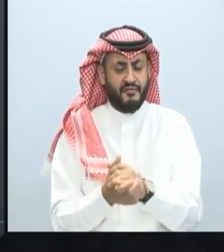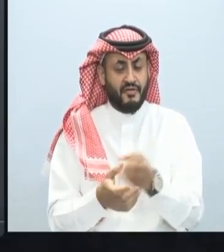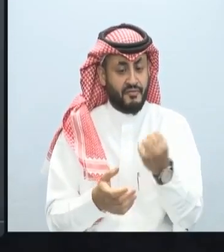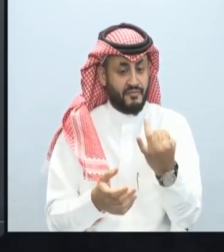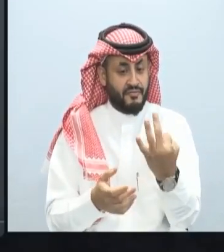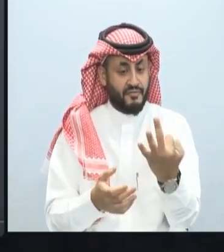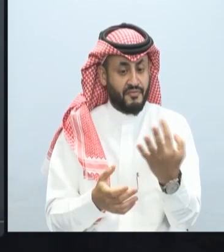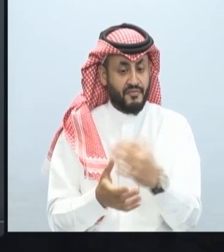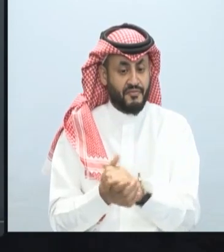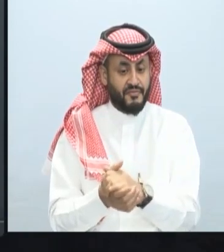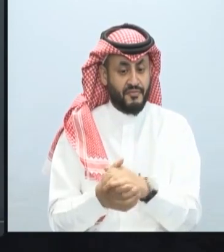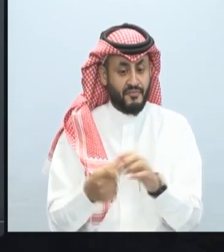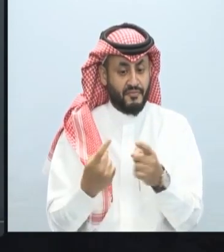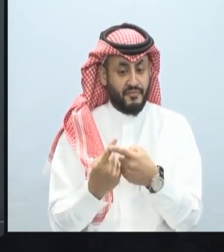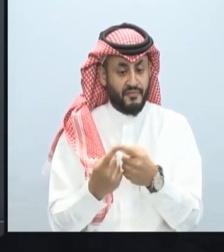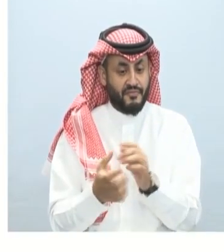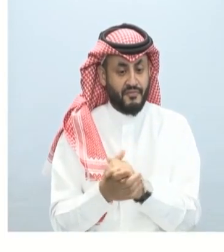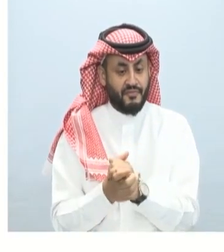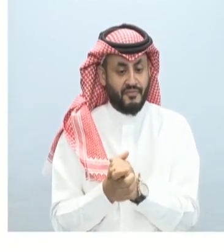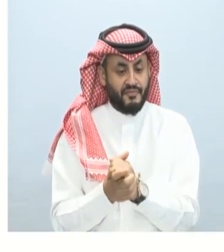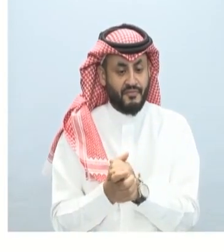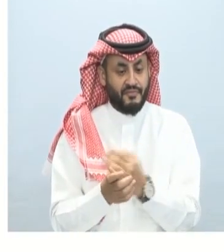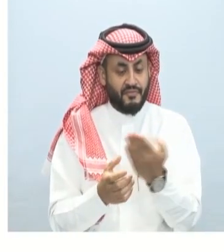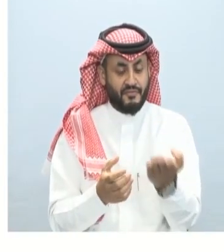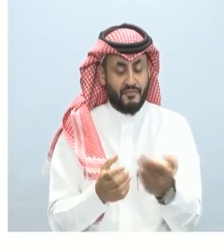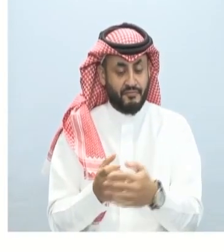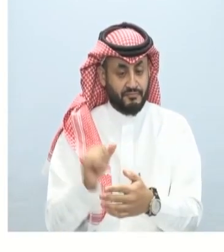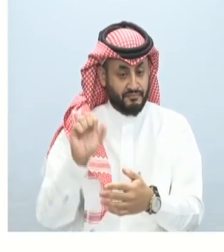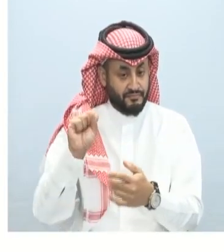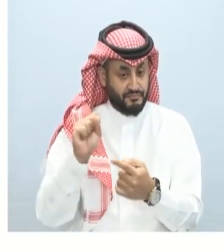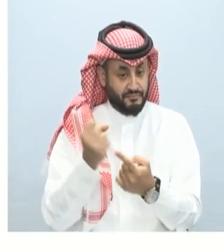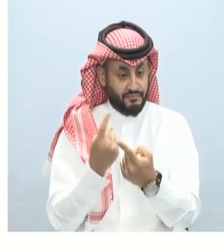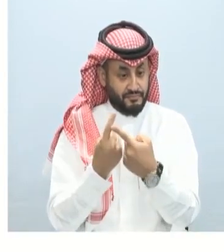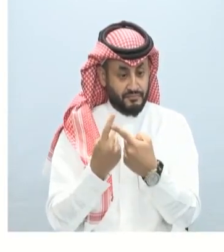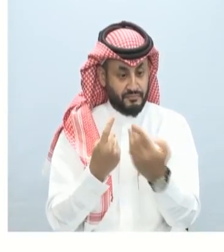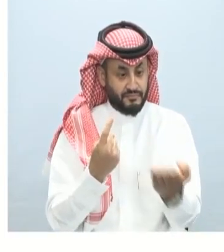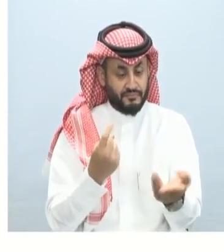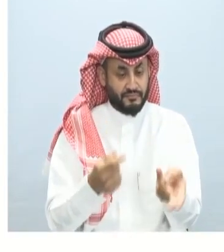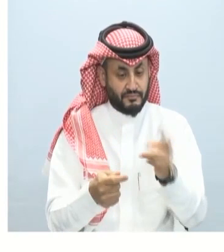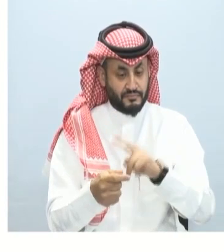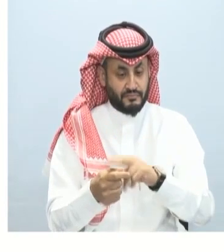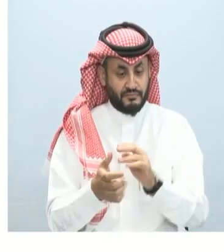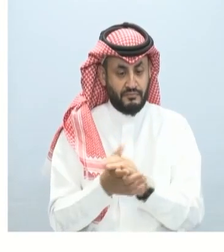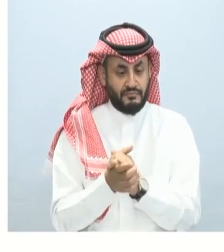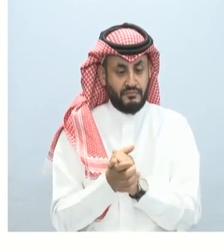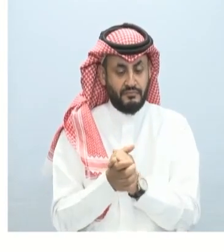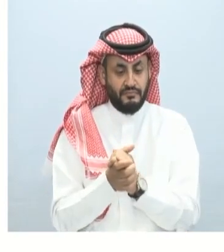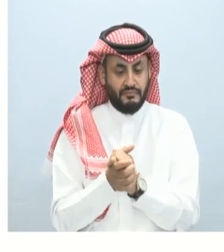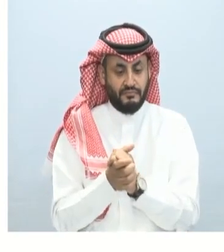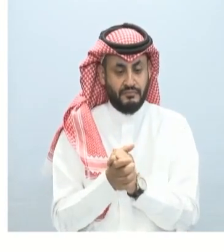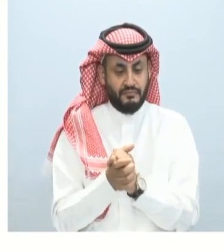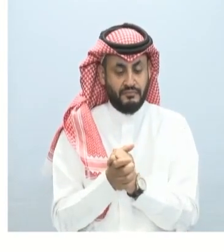One is soybeans, and we can add another from is. Another is corn.